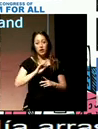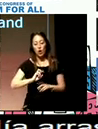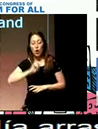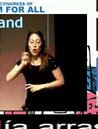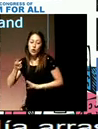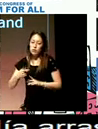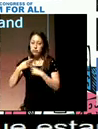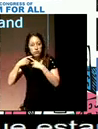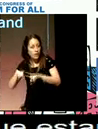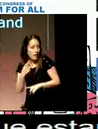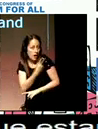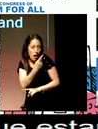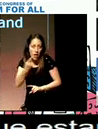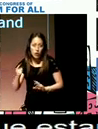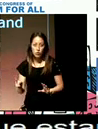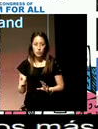We also have to account